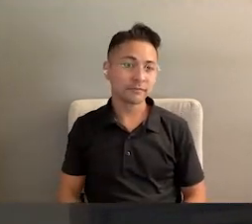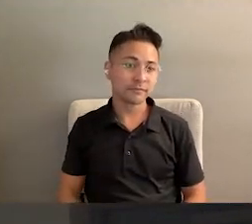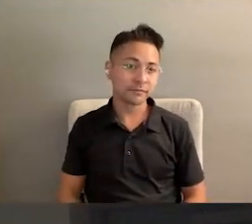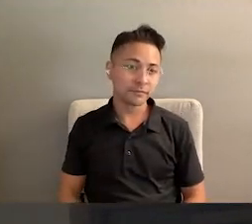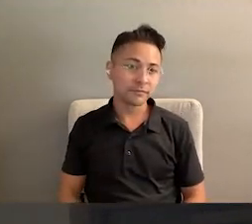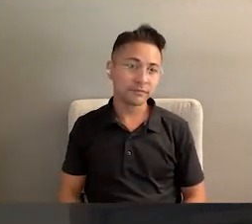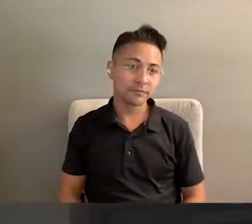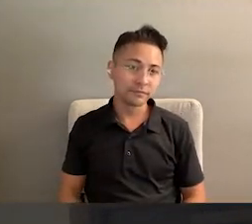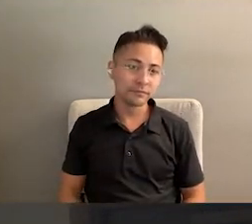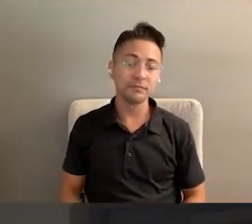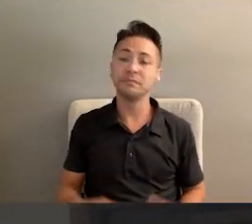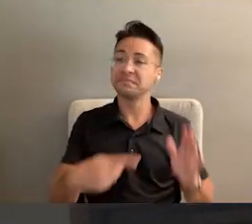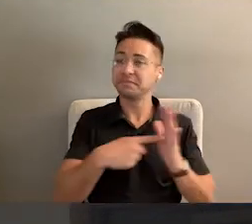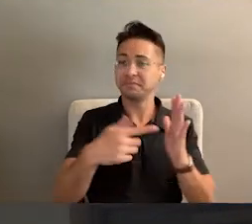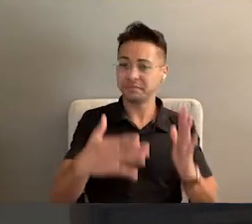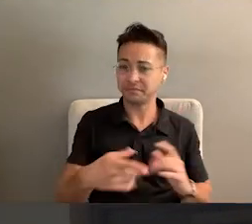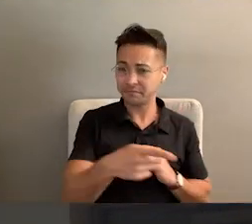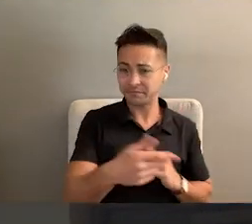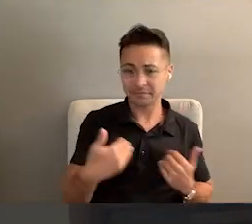not the employer.